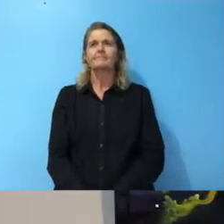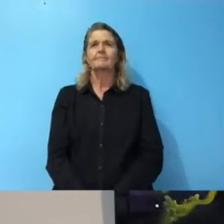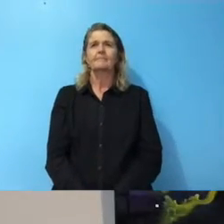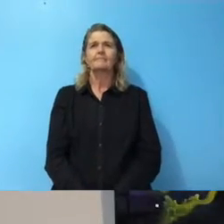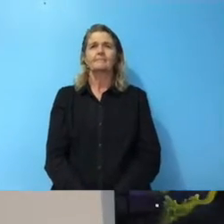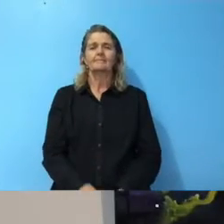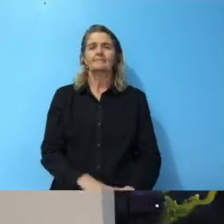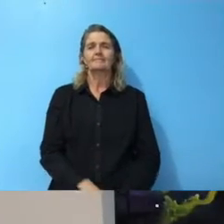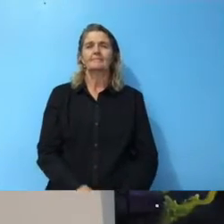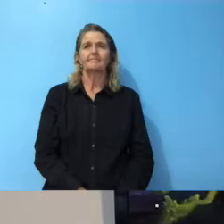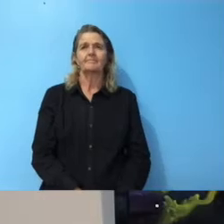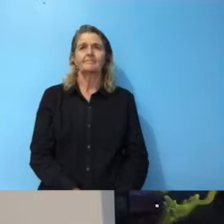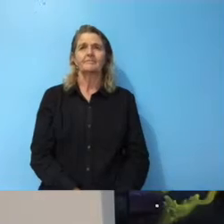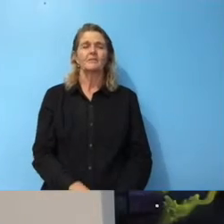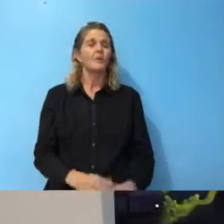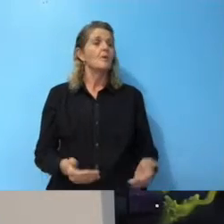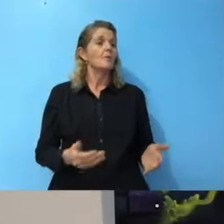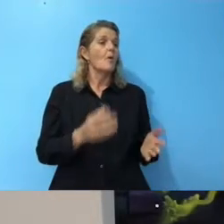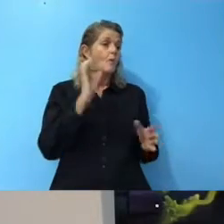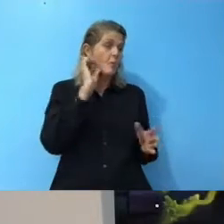all, so I'll get some white on here.